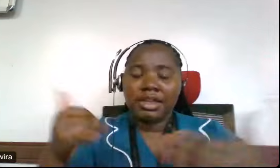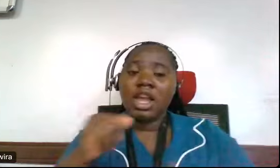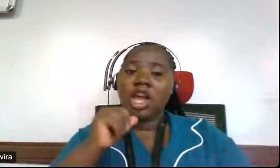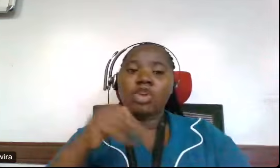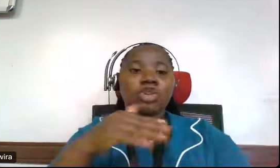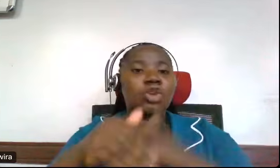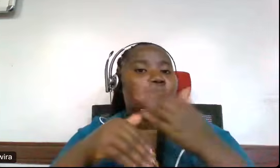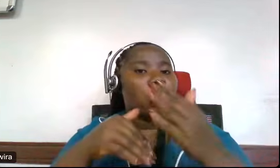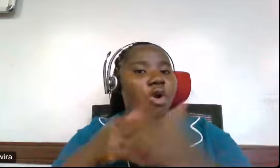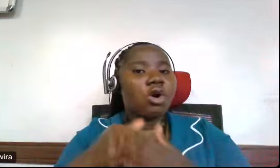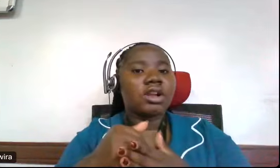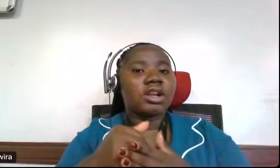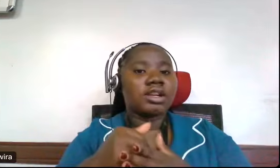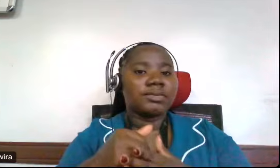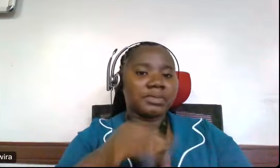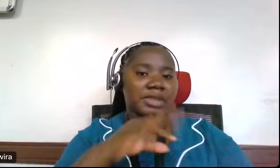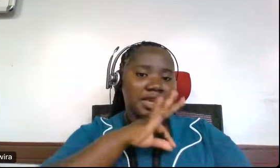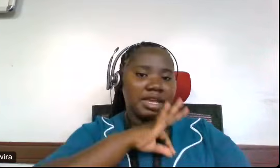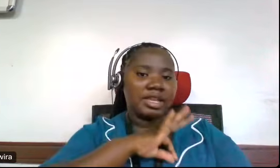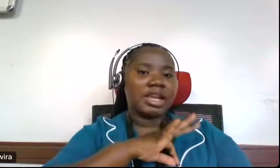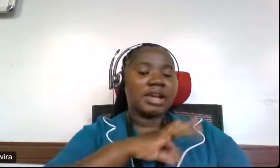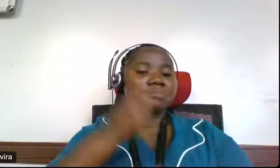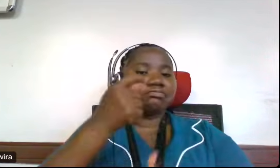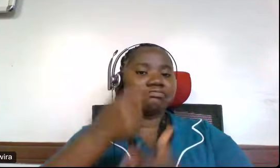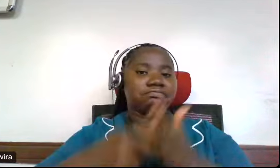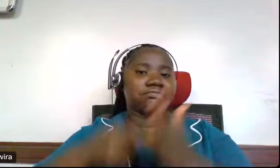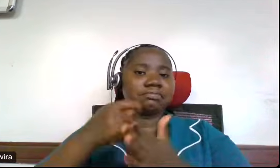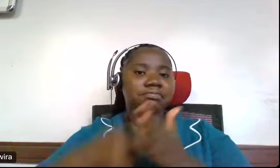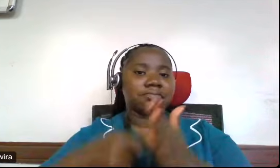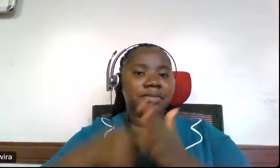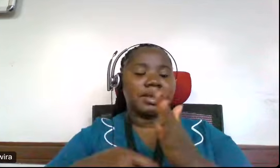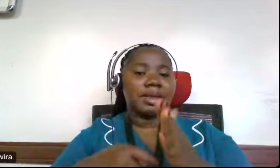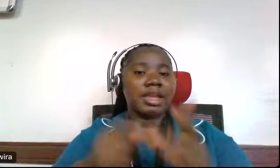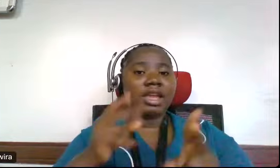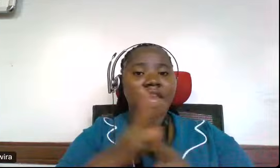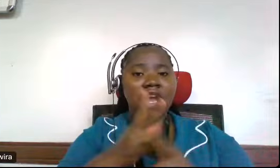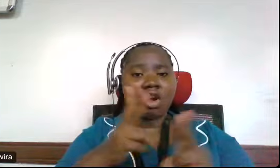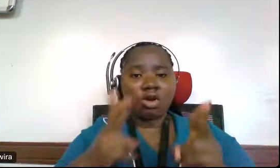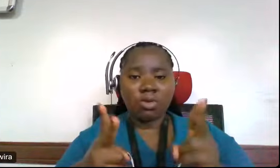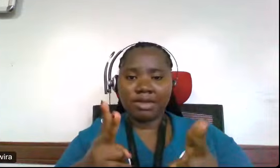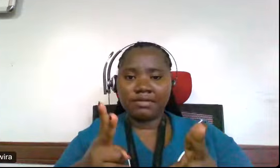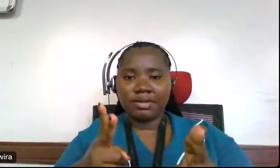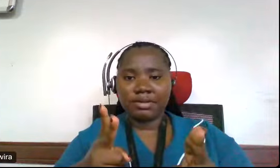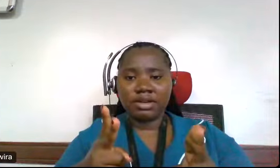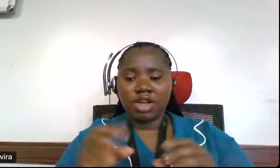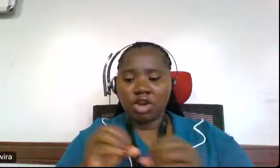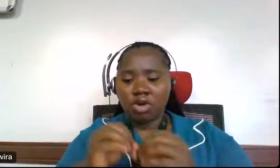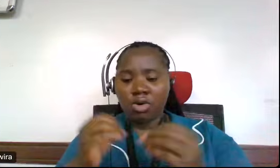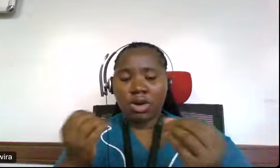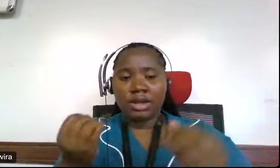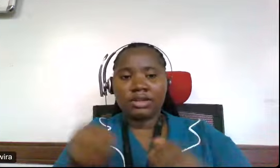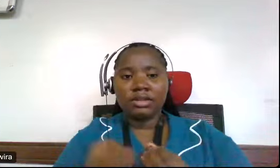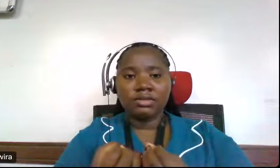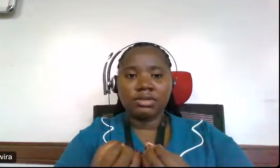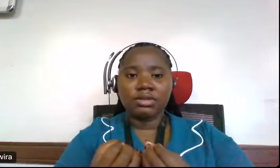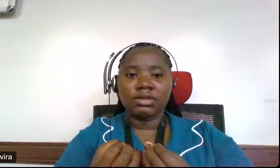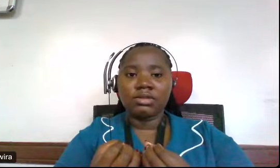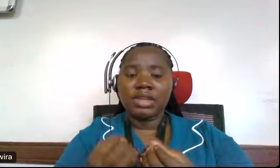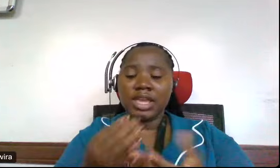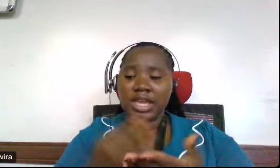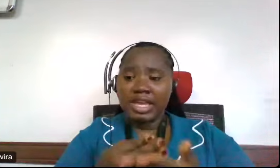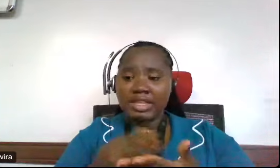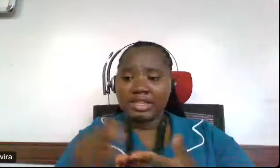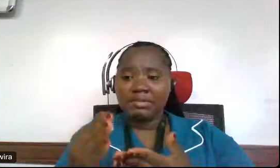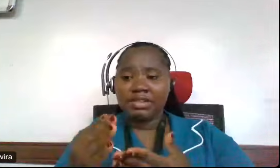are subject to taxation. So, however, for an organization to be exempted completely,